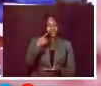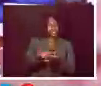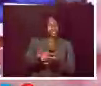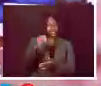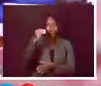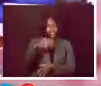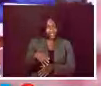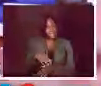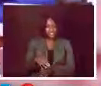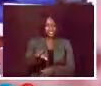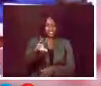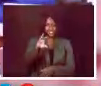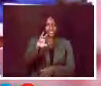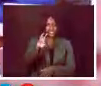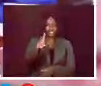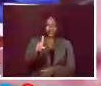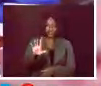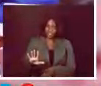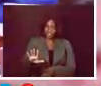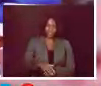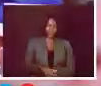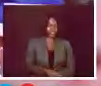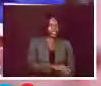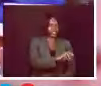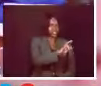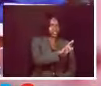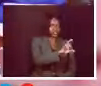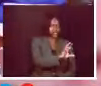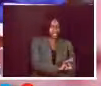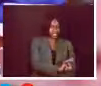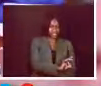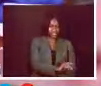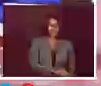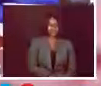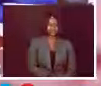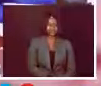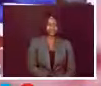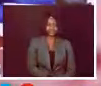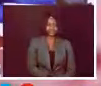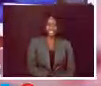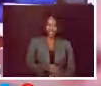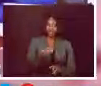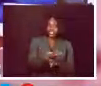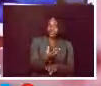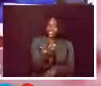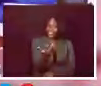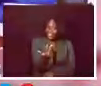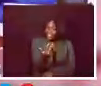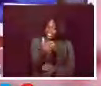was 0.615 and then 0.38. When you multiply it by the